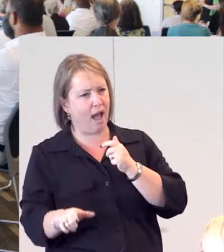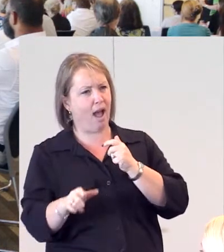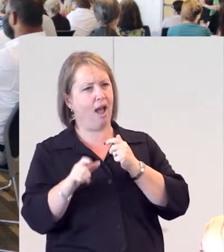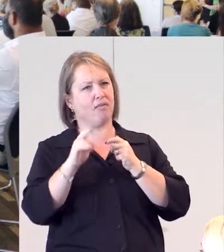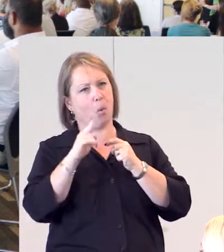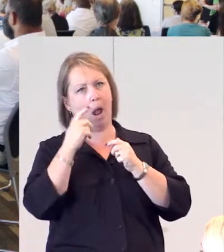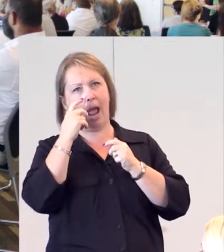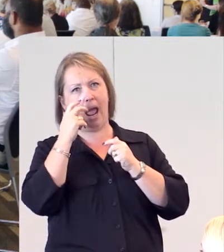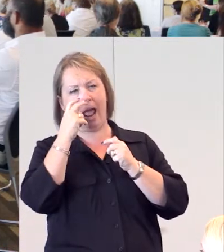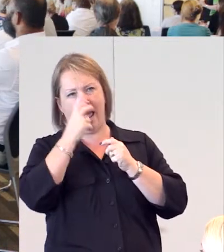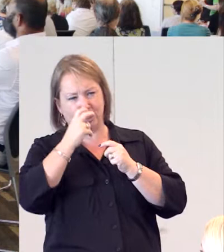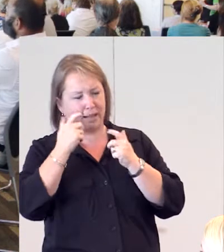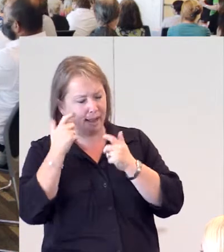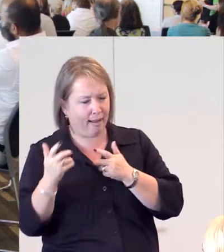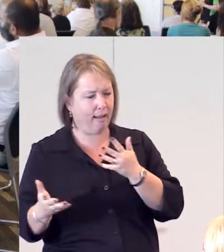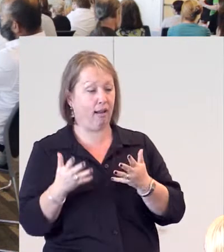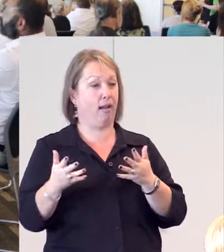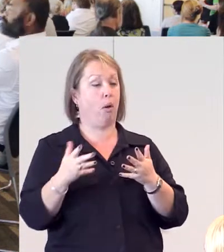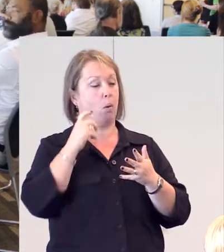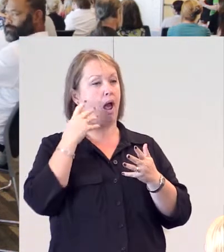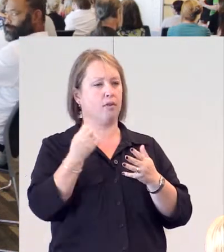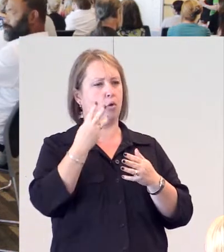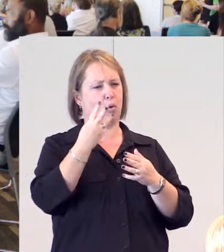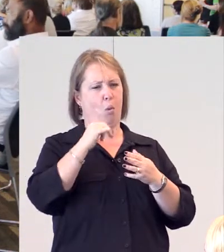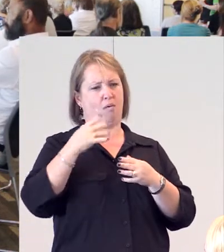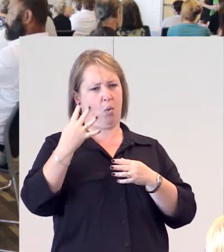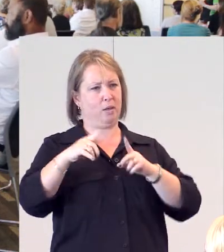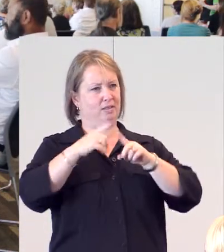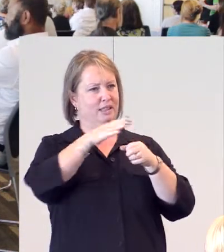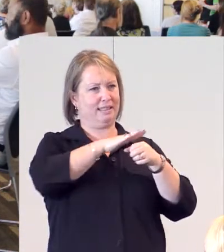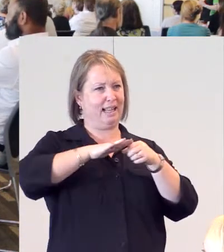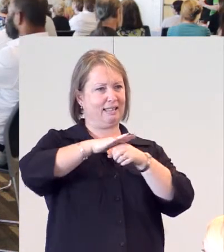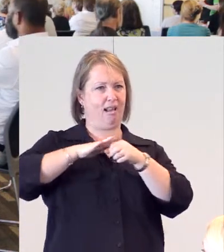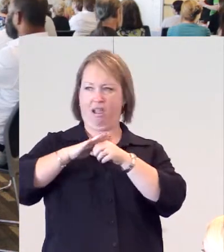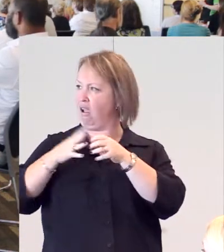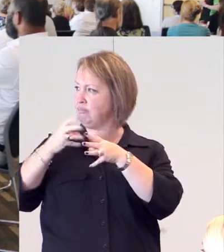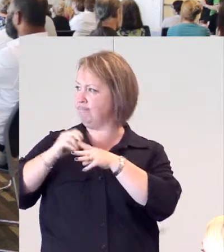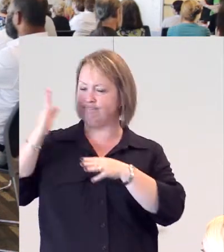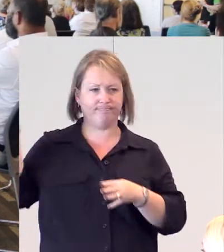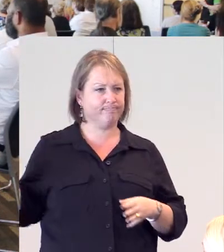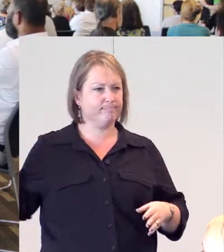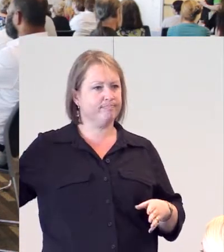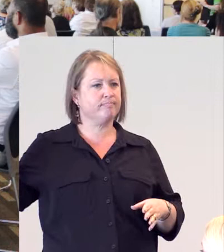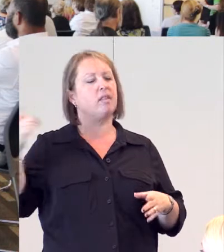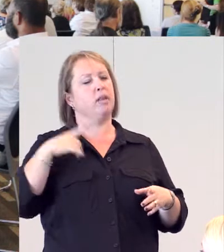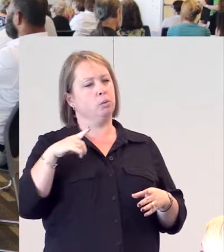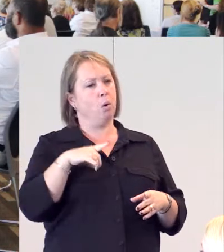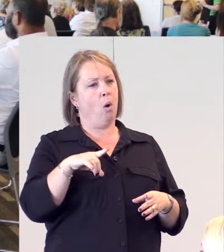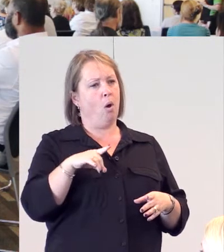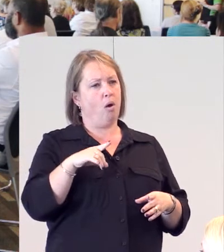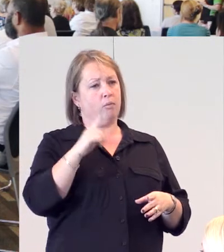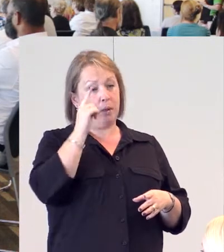care. These will go across about 3 or 4 different sectors. And that's just, again, why if we can start getting